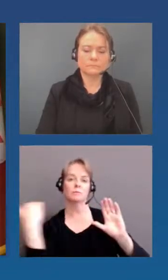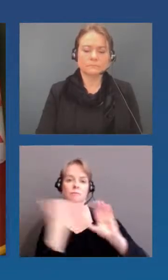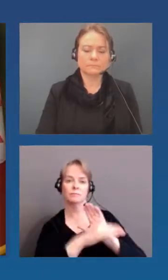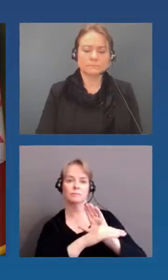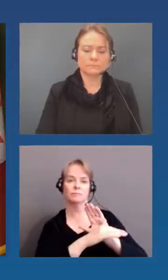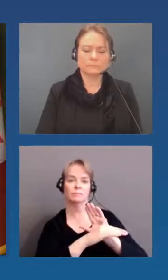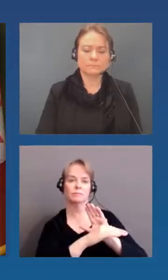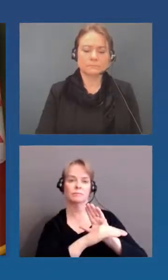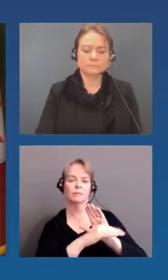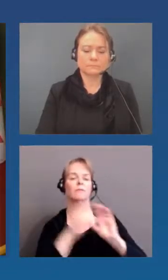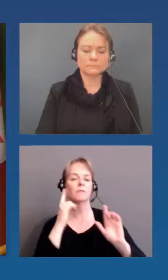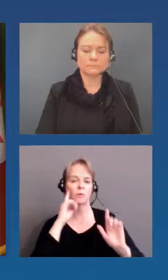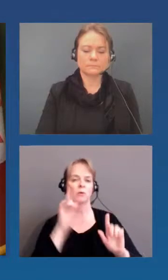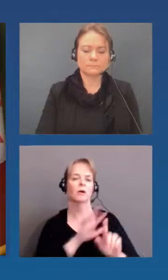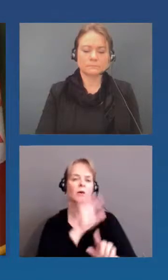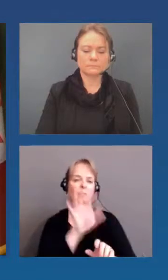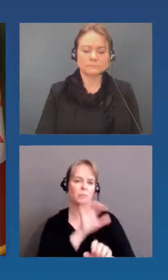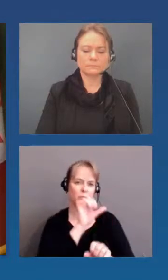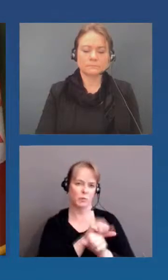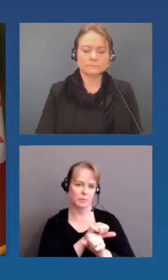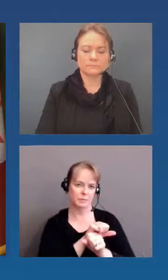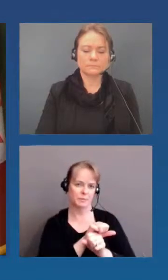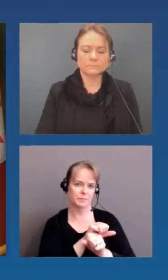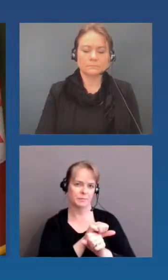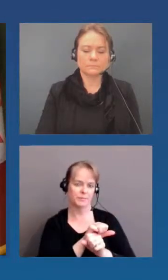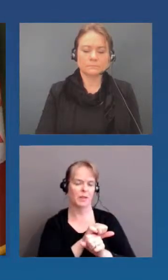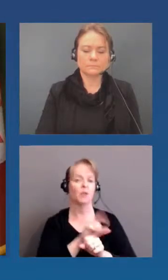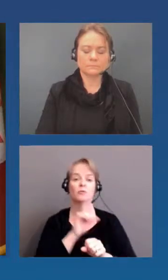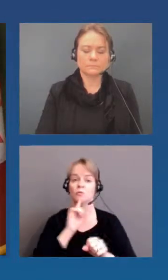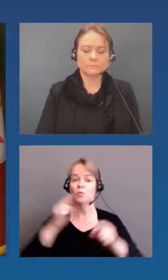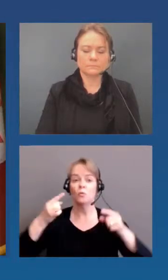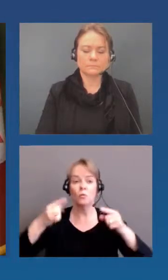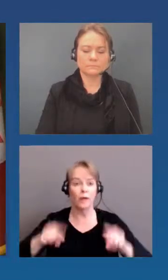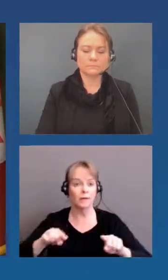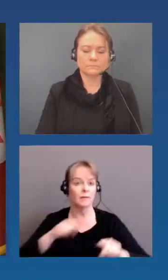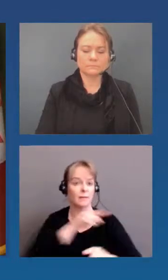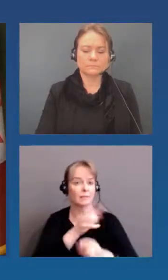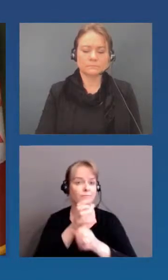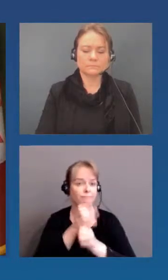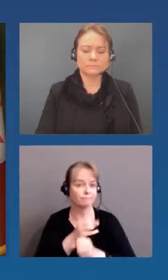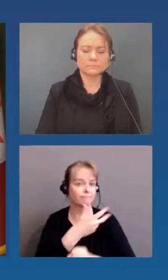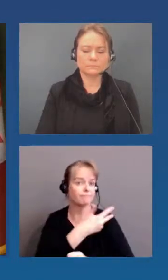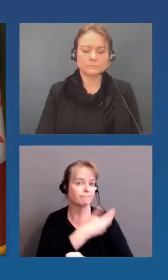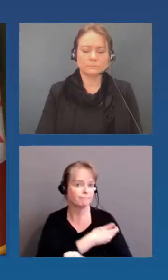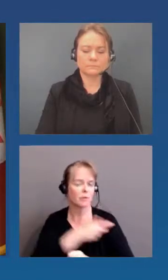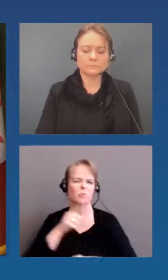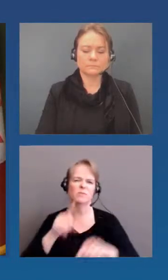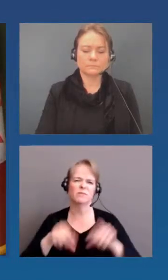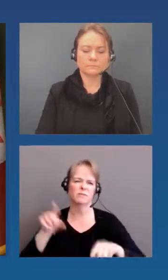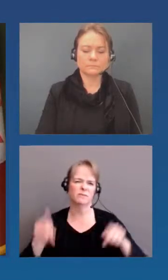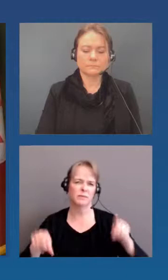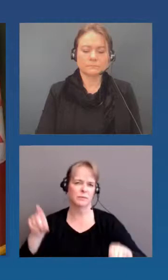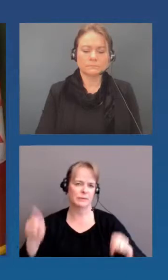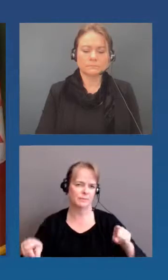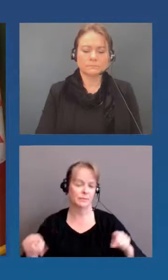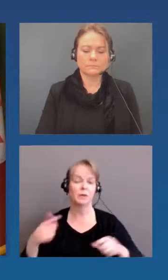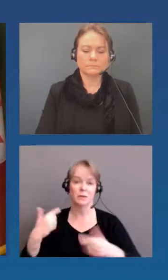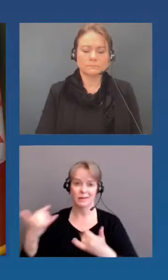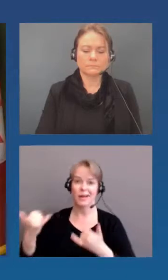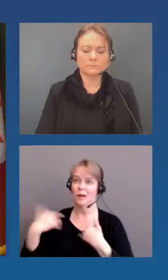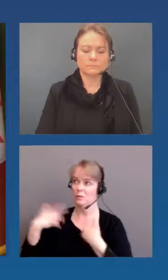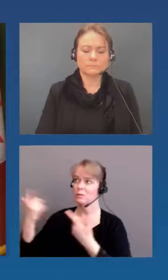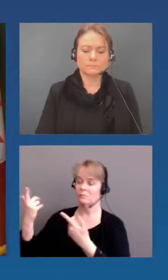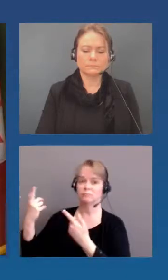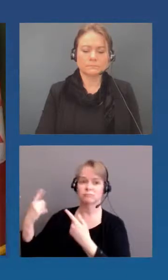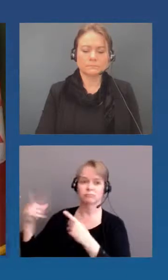and book the appointment. Again, it'll vary. As we mentioned, we've got enough vaccines starting to come in.